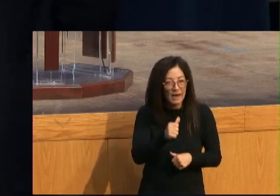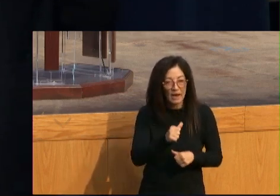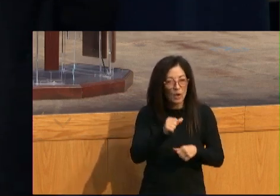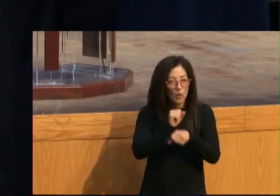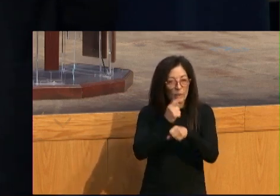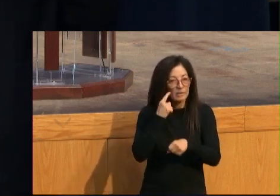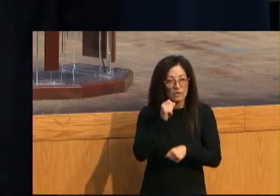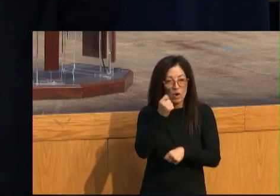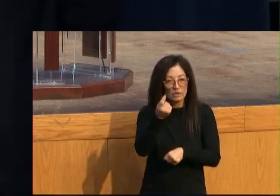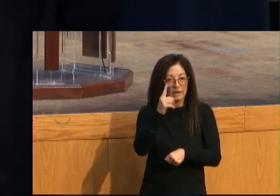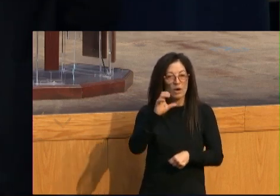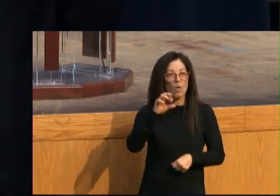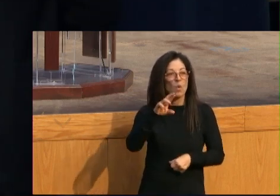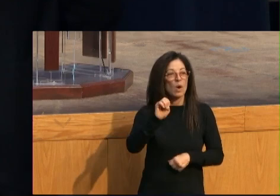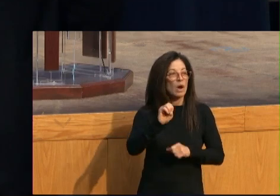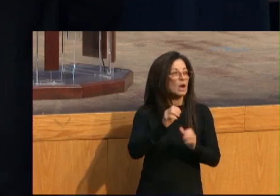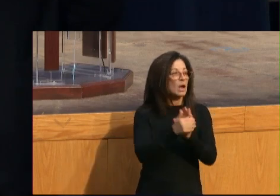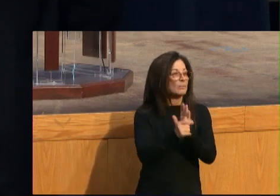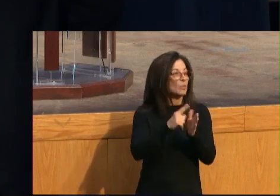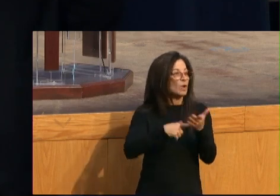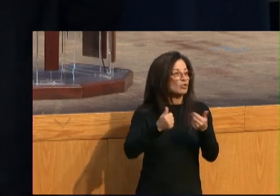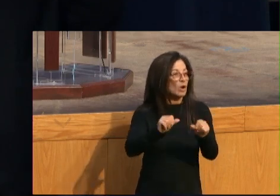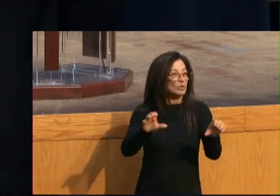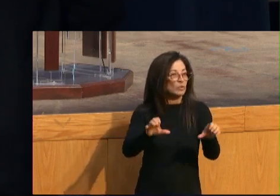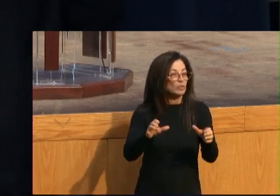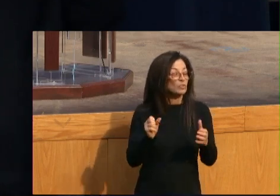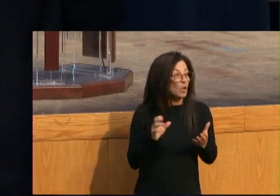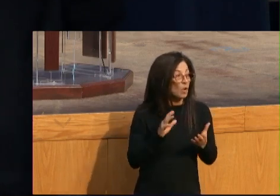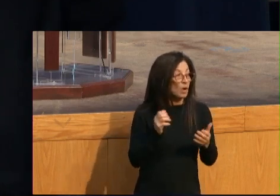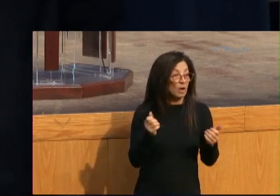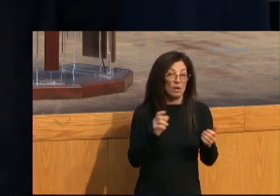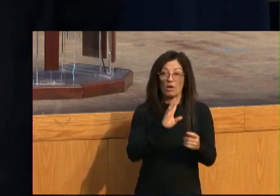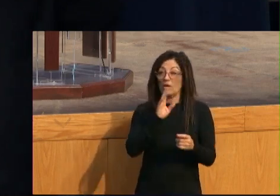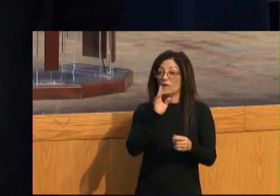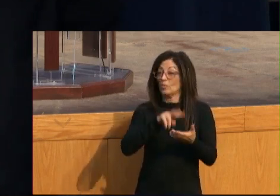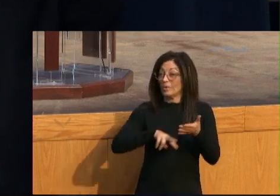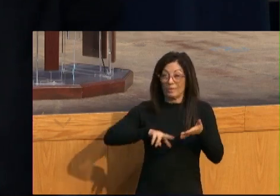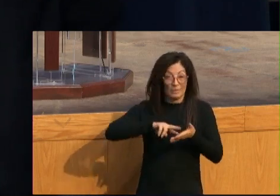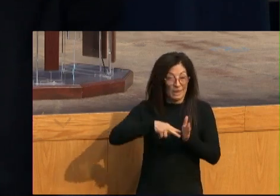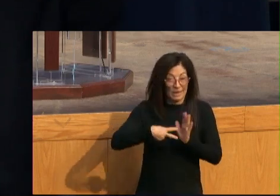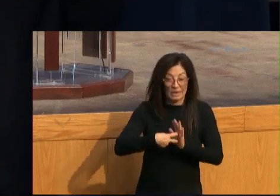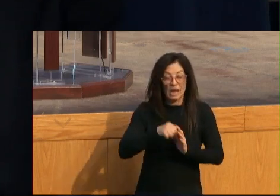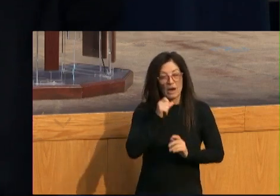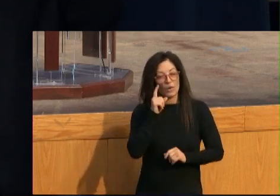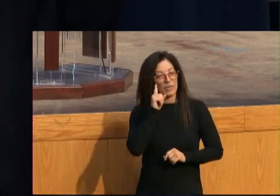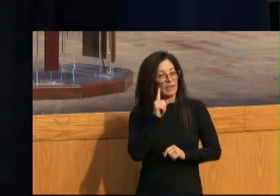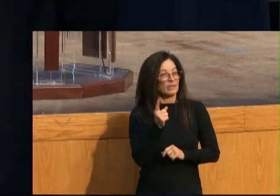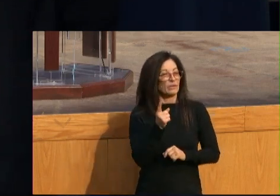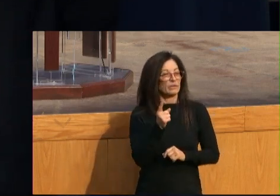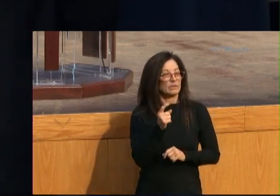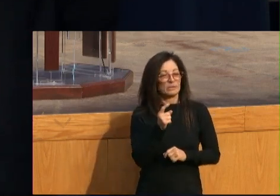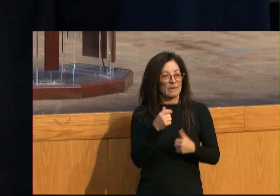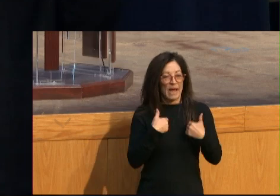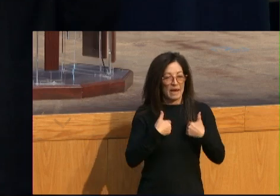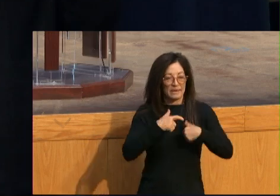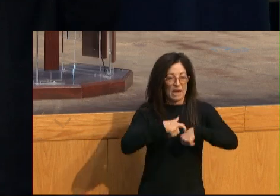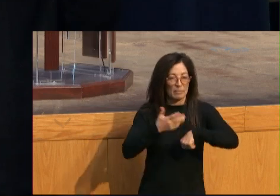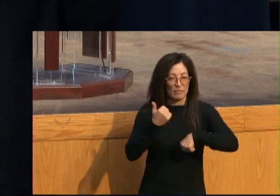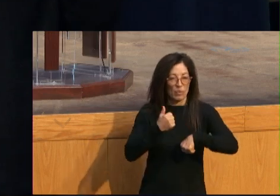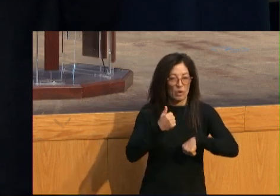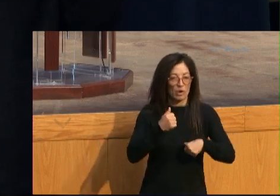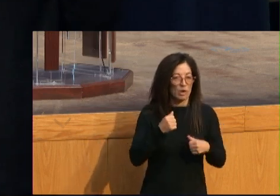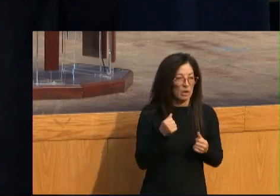core competency of what you're trying to do. So all that to say, I don't think there's ever been a time where what you all are